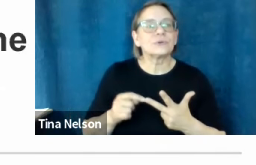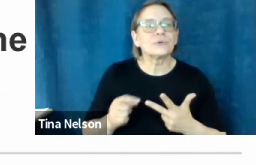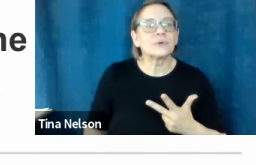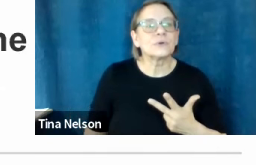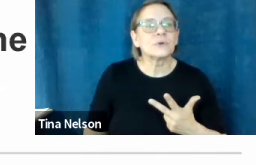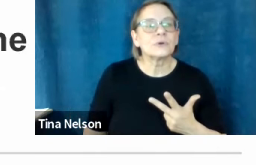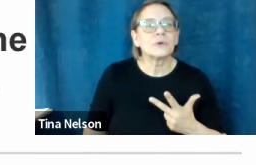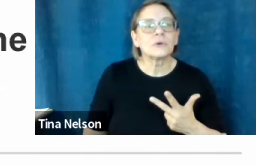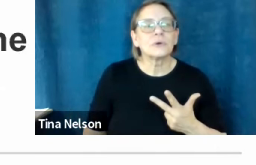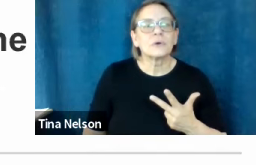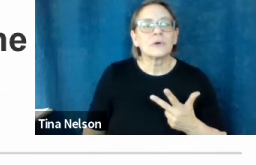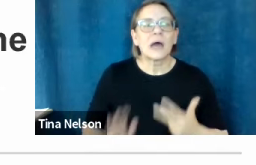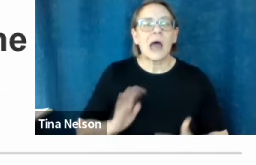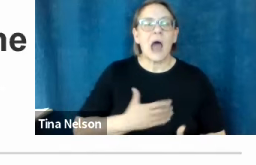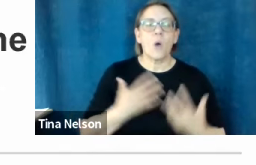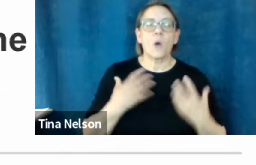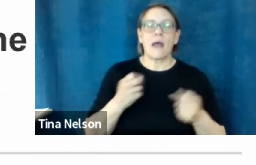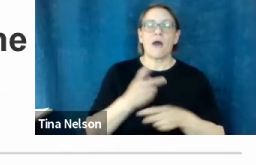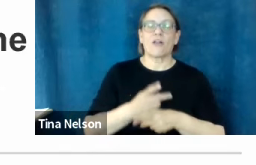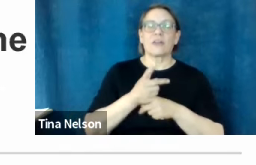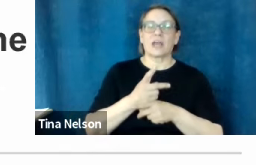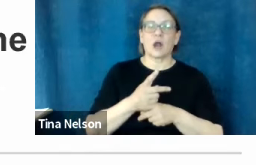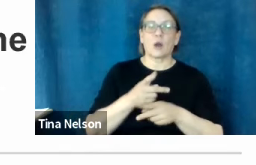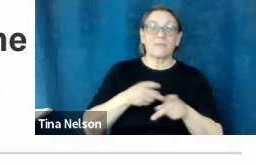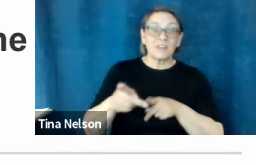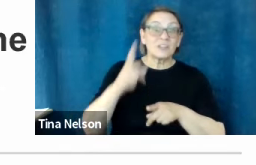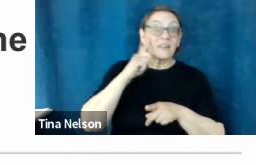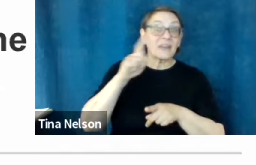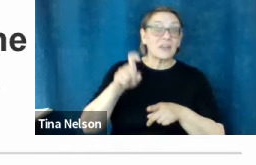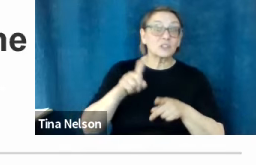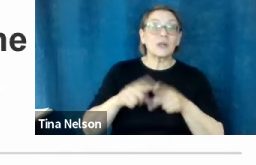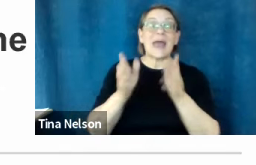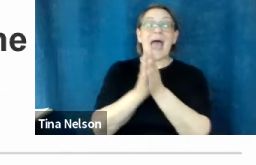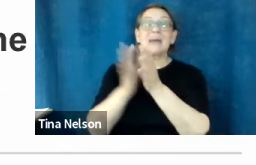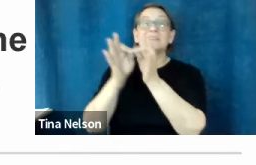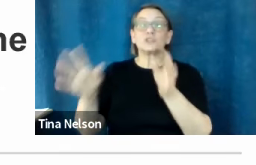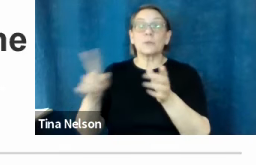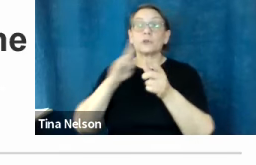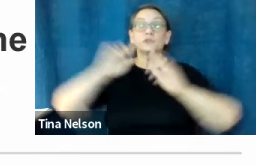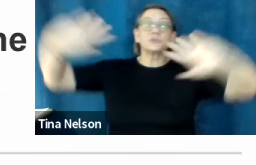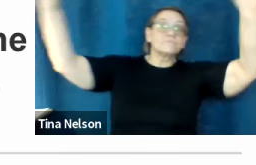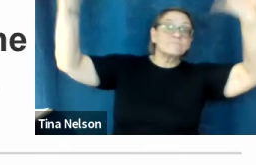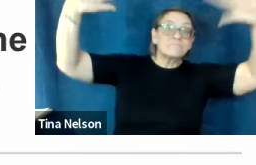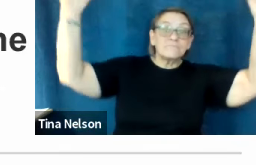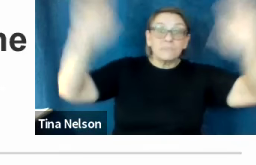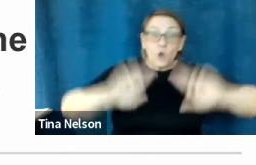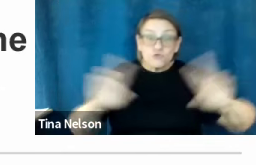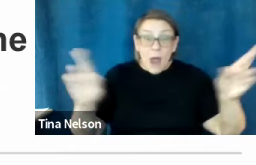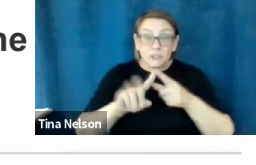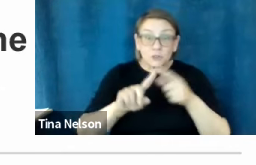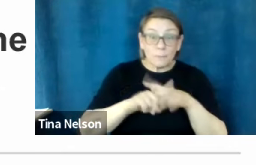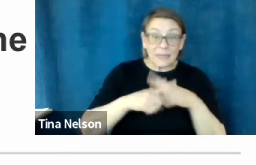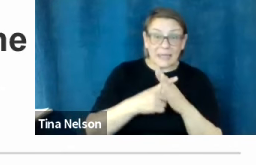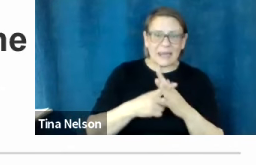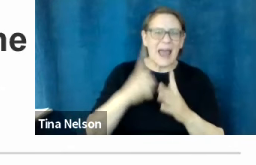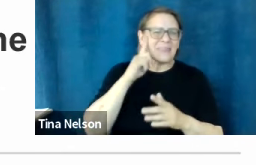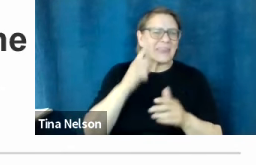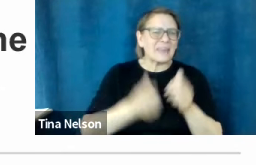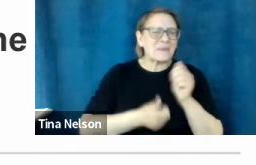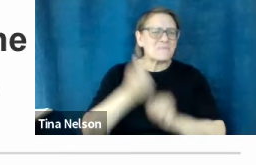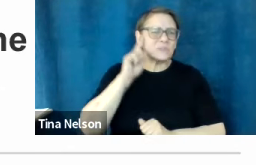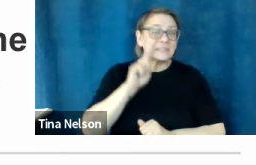Our healthcare professionals believe that you should ask the interpreter to sign that you are ready to begin. I believe that most deaf culture answer is